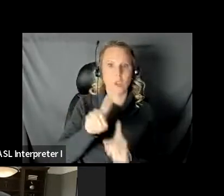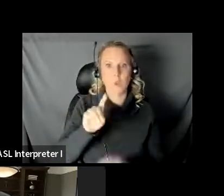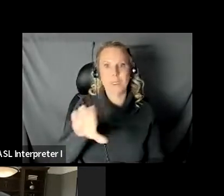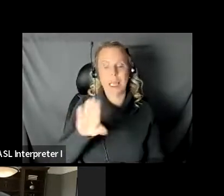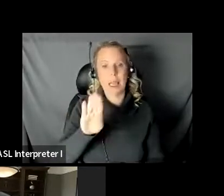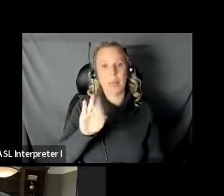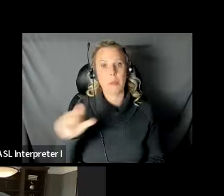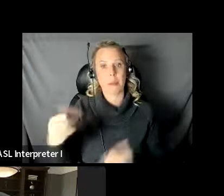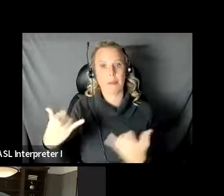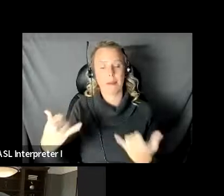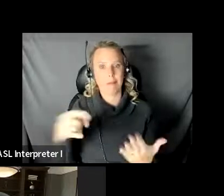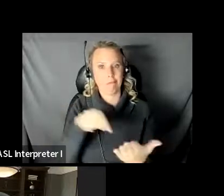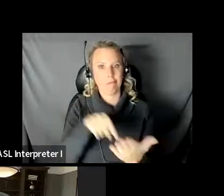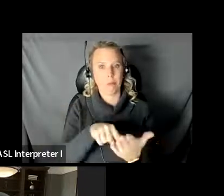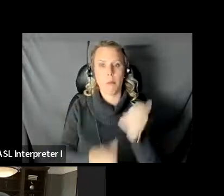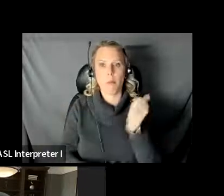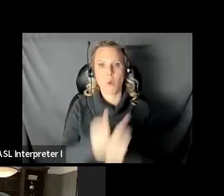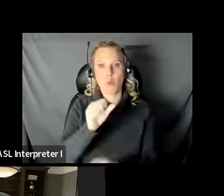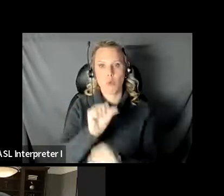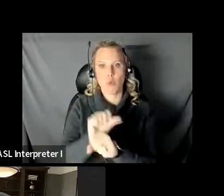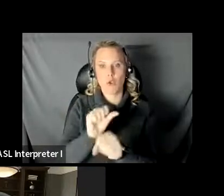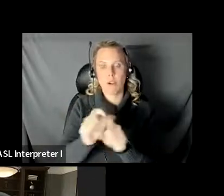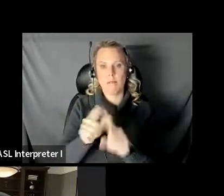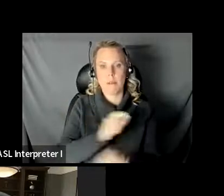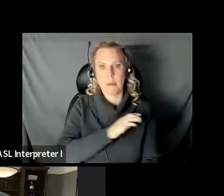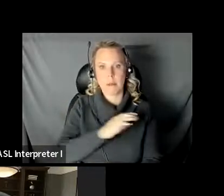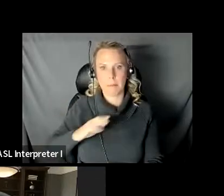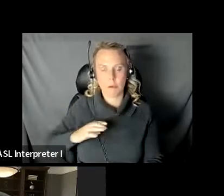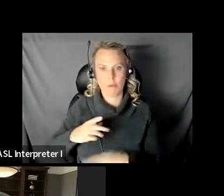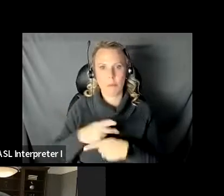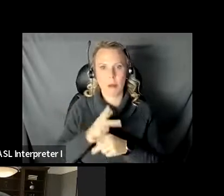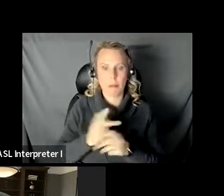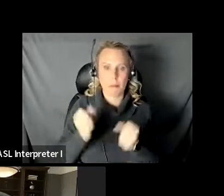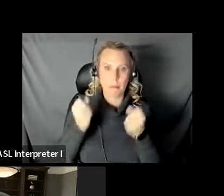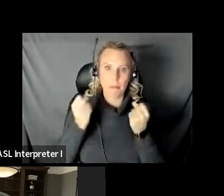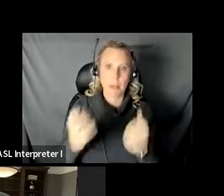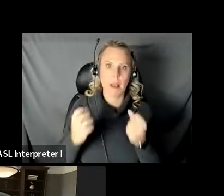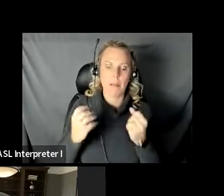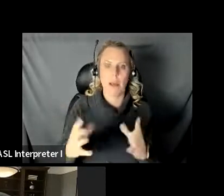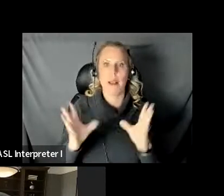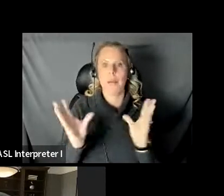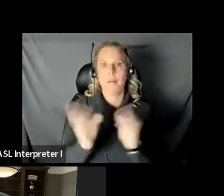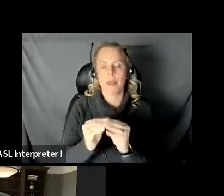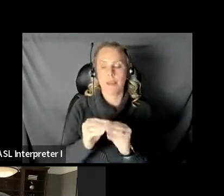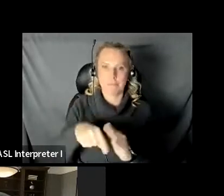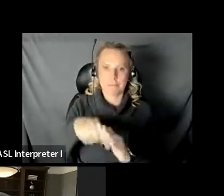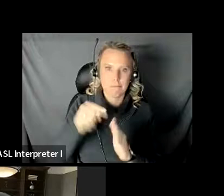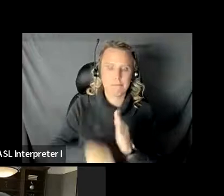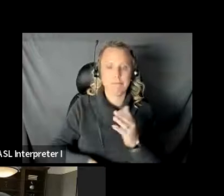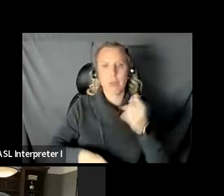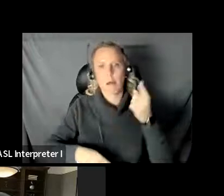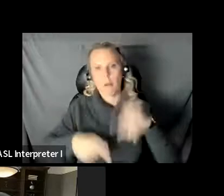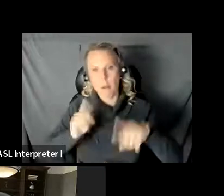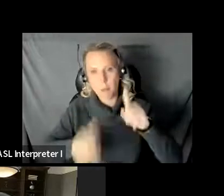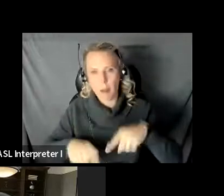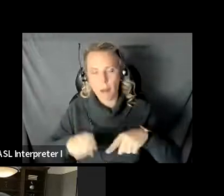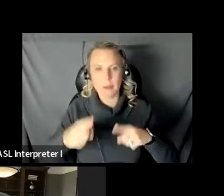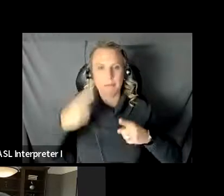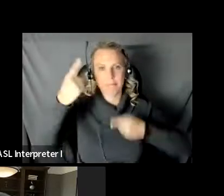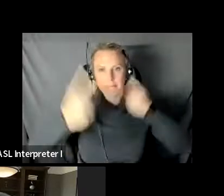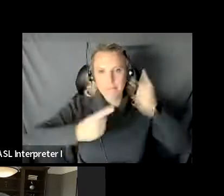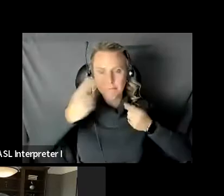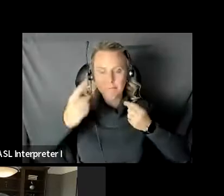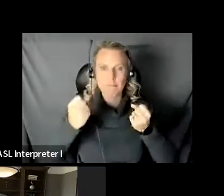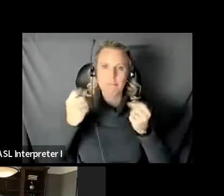us today is largely the work produced by the commission and is the product of countless meetings, hard collaboration and compromise, and thoughtful engagement by a wide range